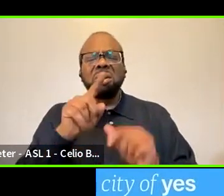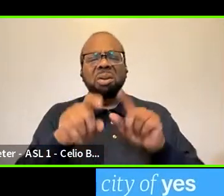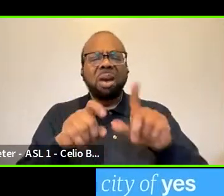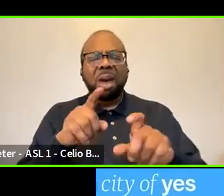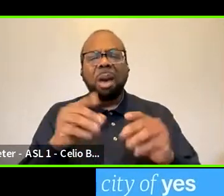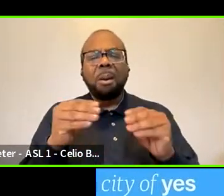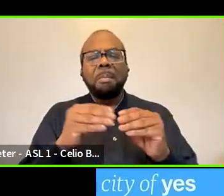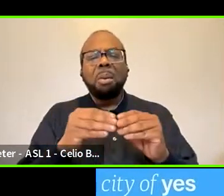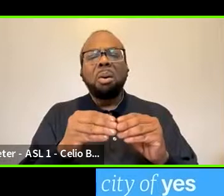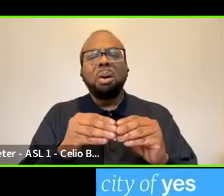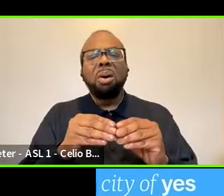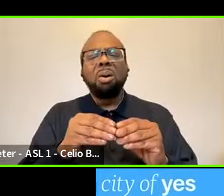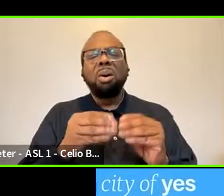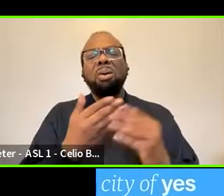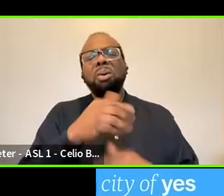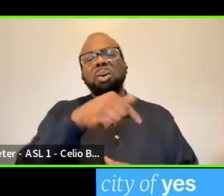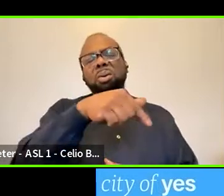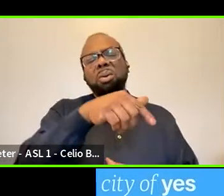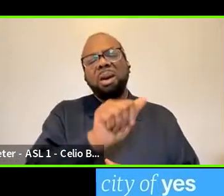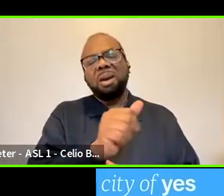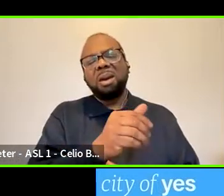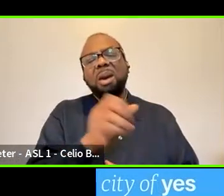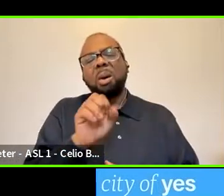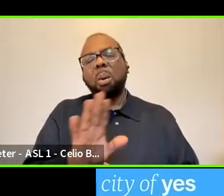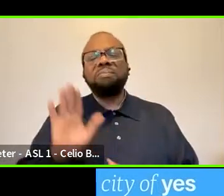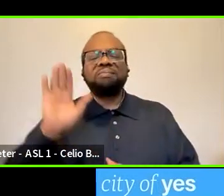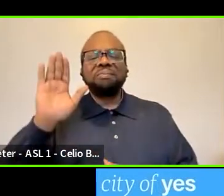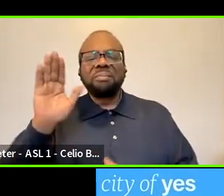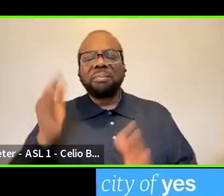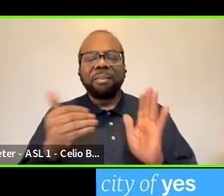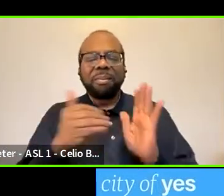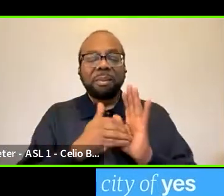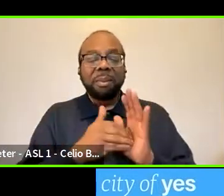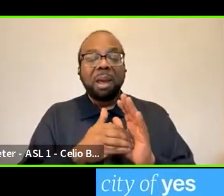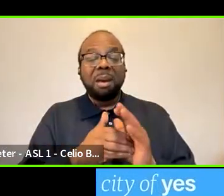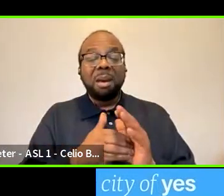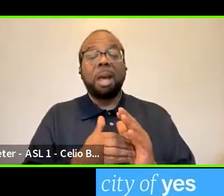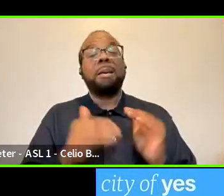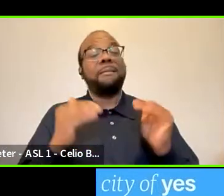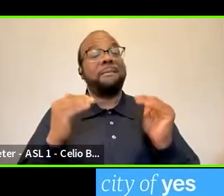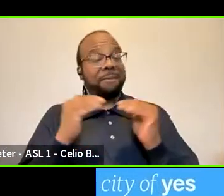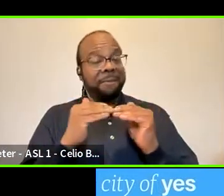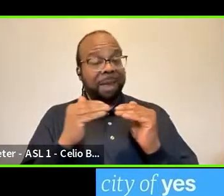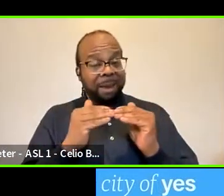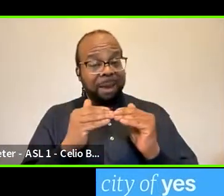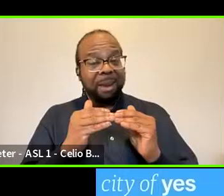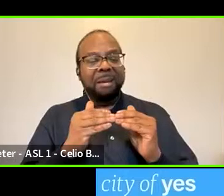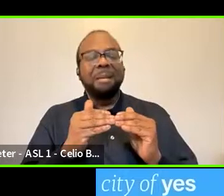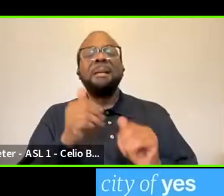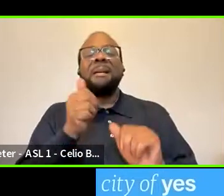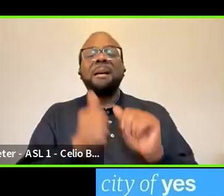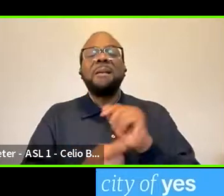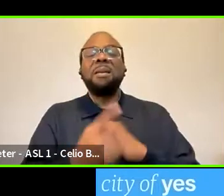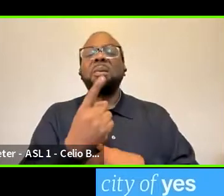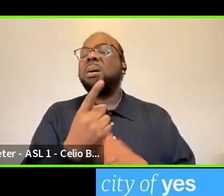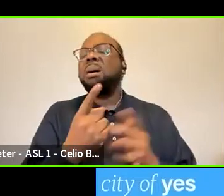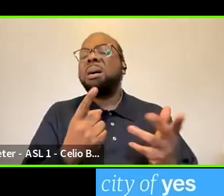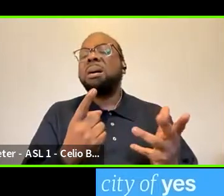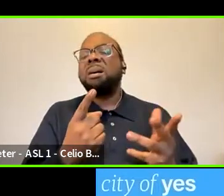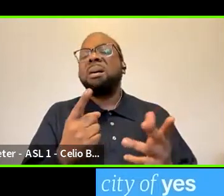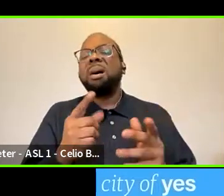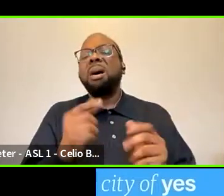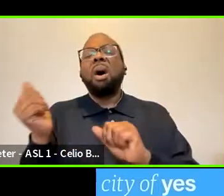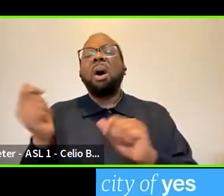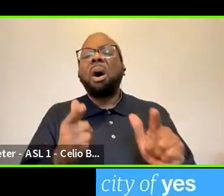hand and we'll make sure to get to you. To be fair, we will allow everyone to ask a question before returning to anyone for